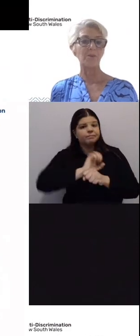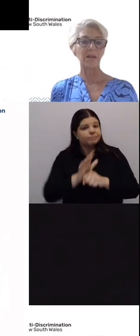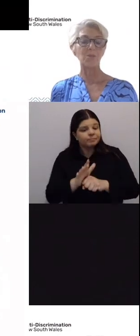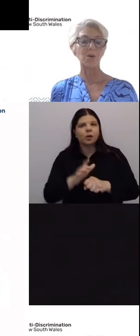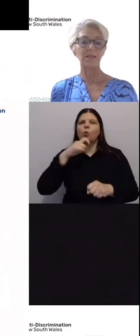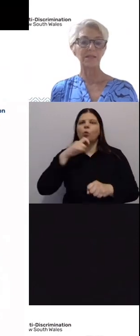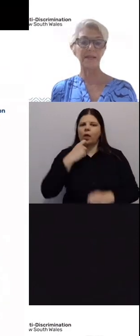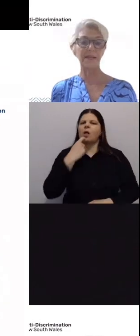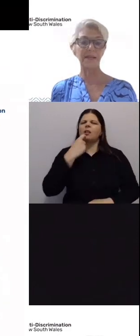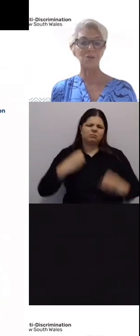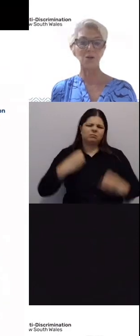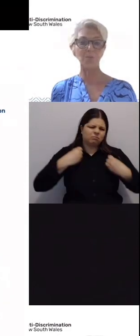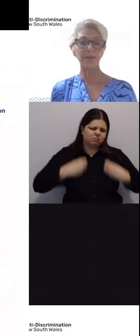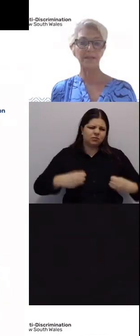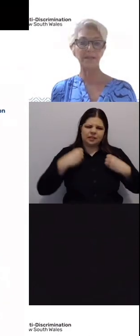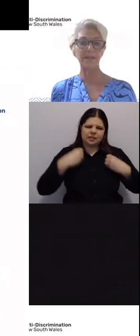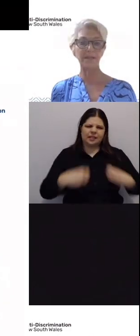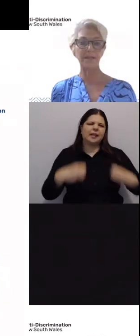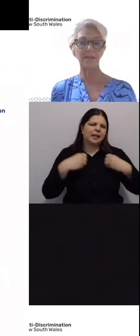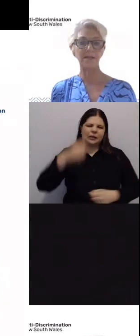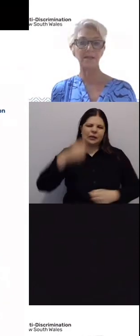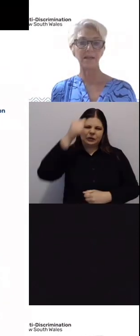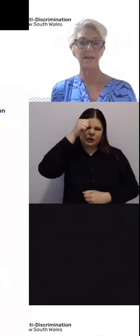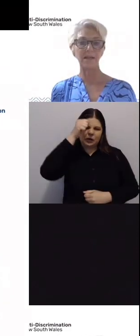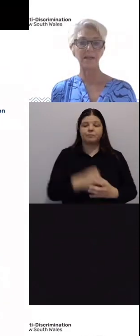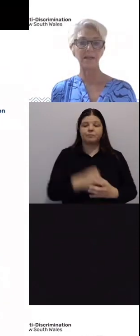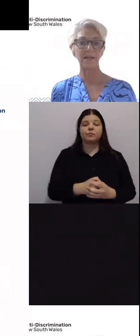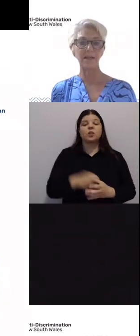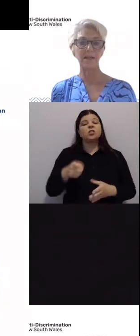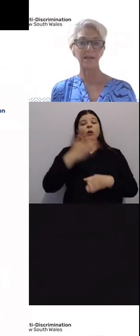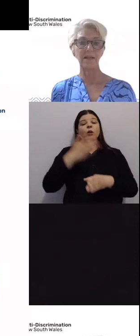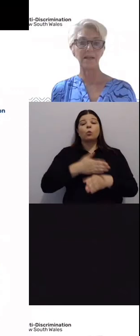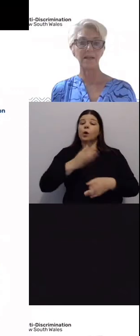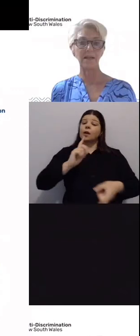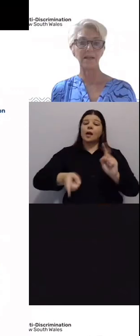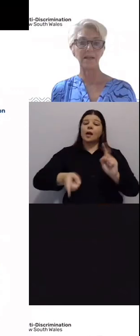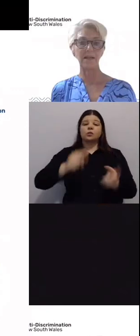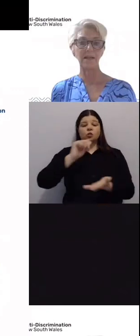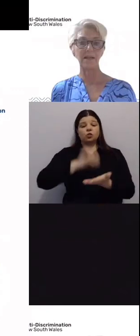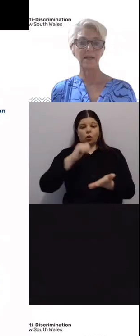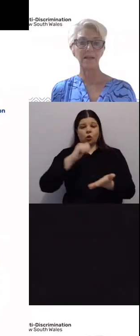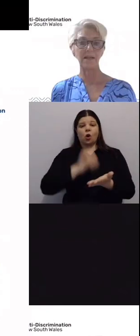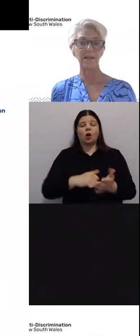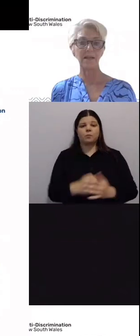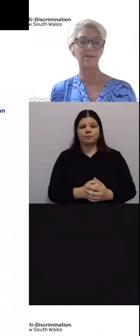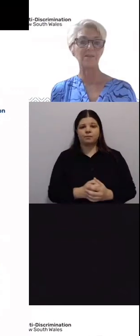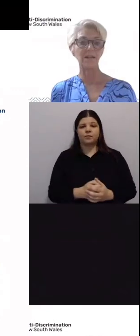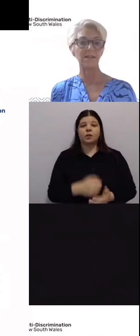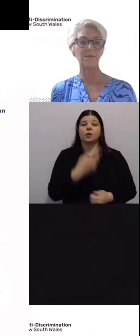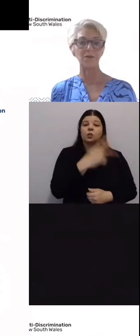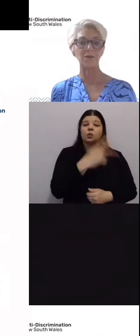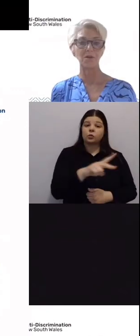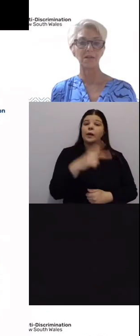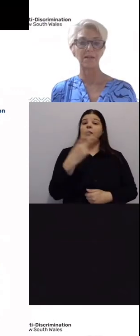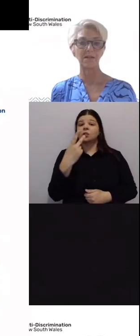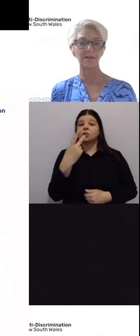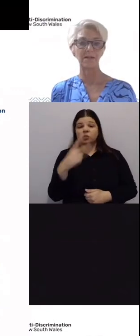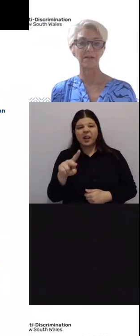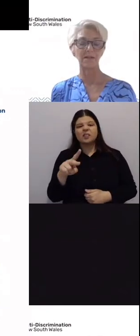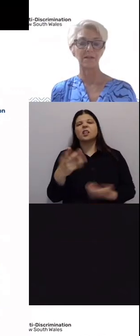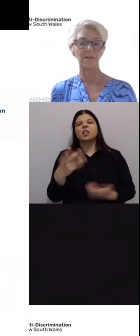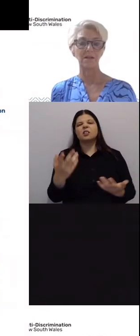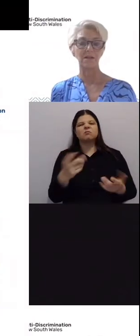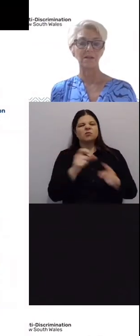Brittany worked as a casual shop assistant and had time off during 2020 on the advice of